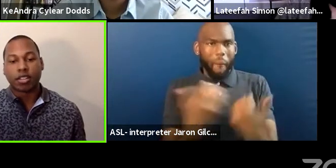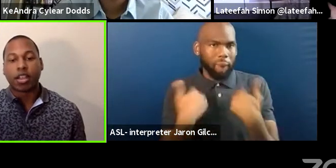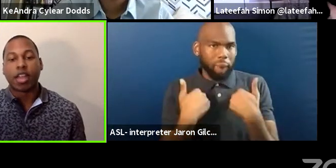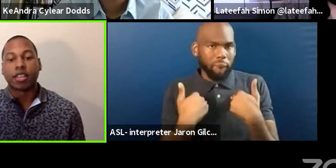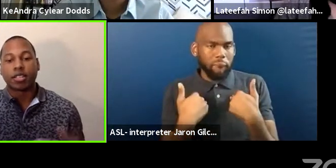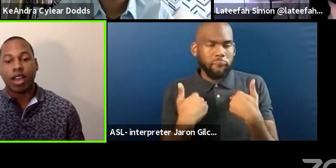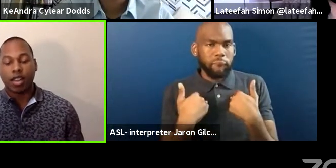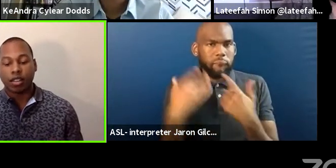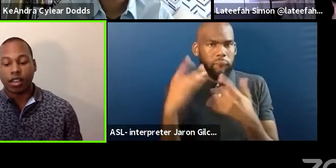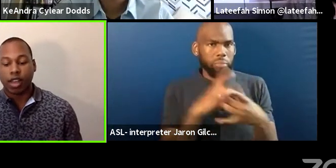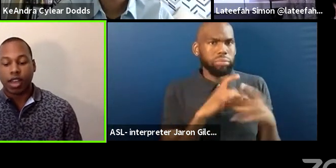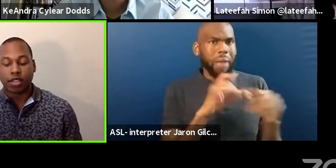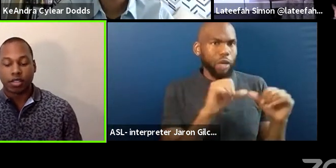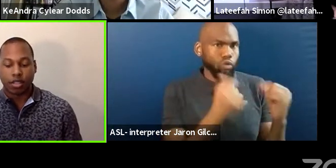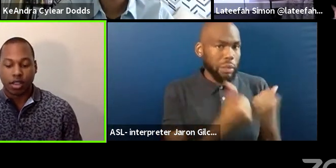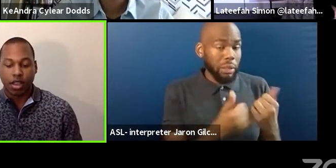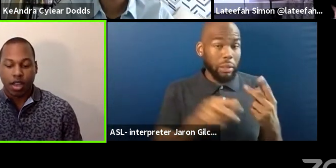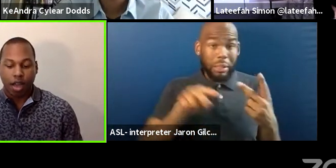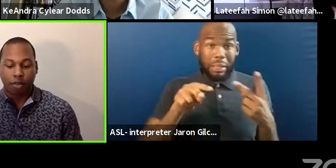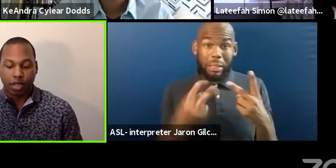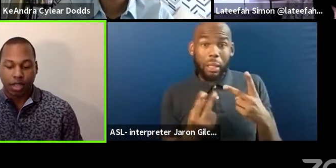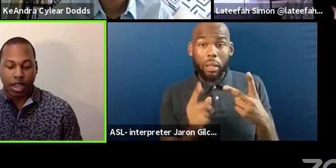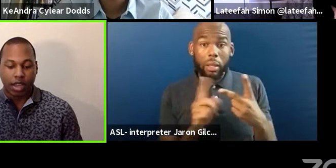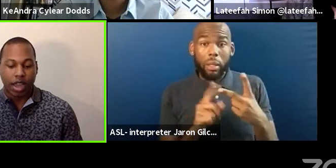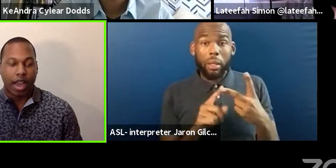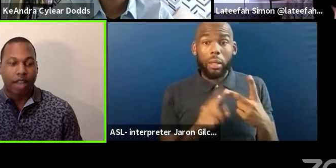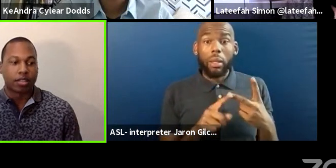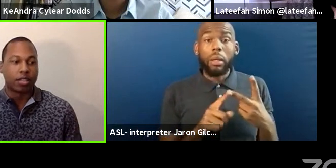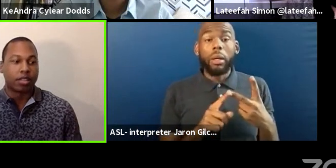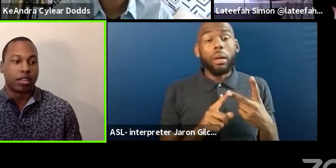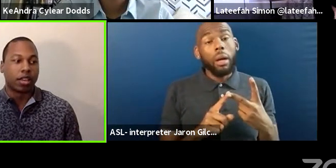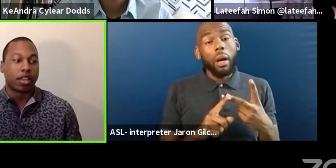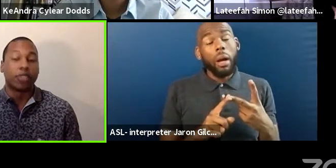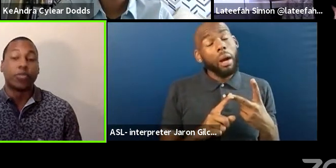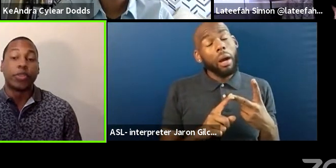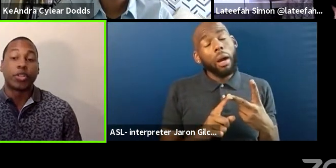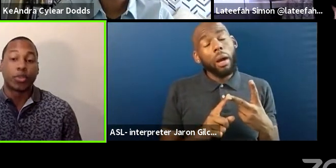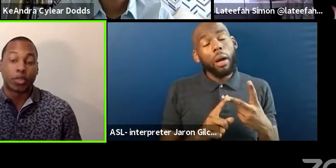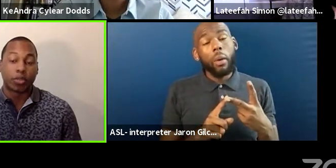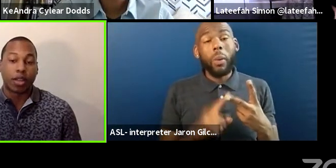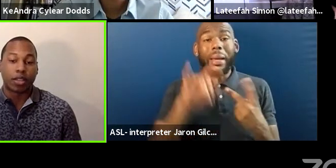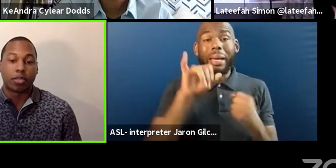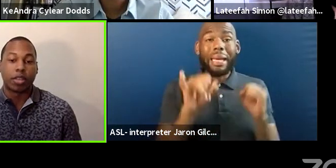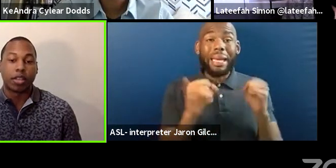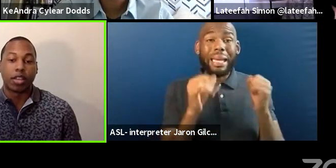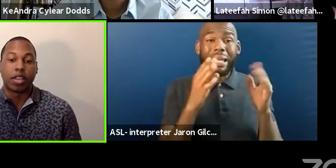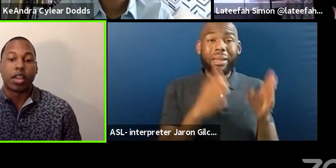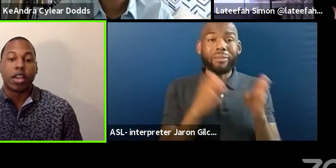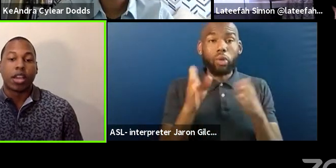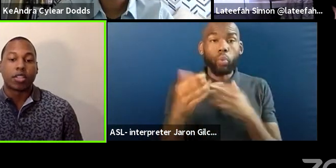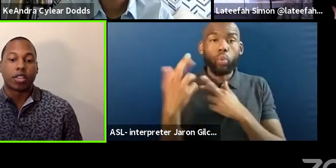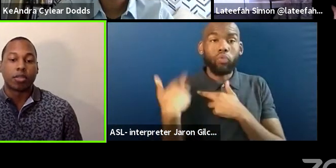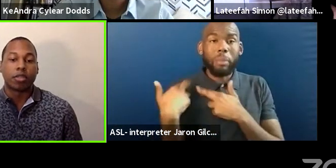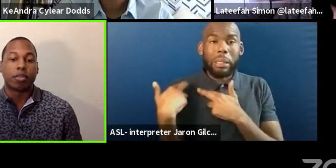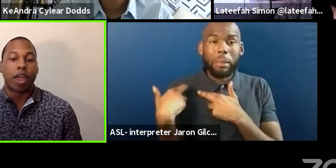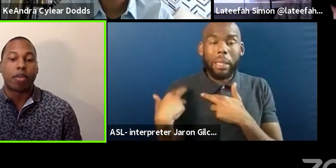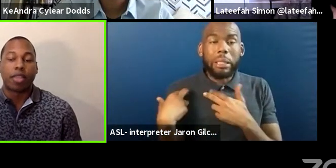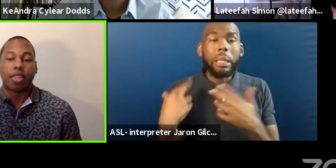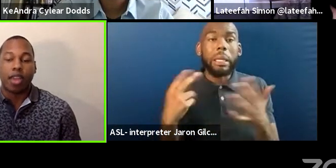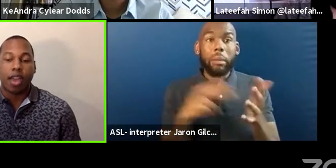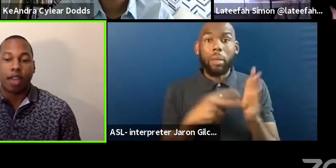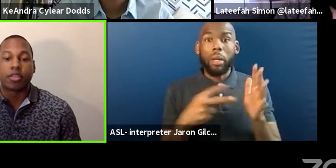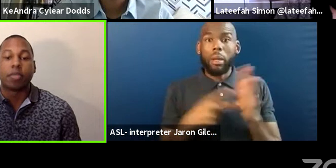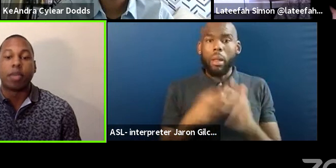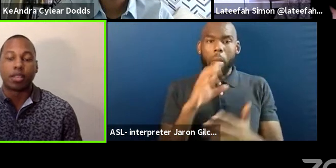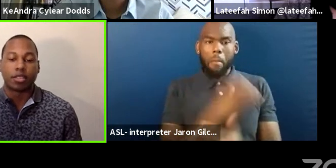to agency. And then secondly, agency, I'm looking at it as the individual's responsibility in terms of the power